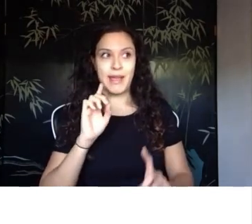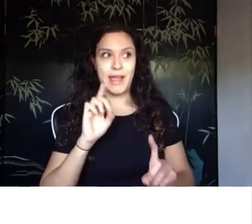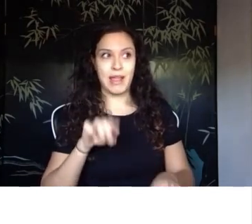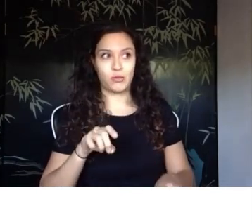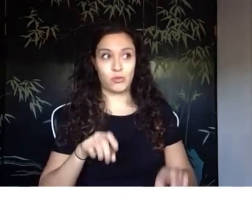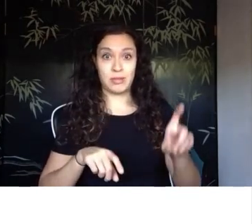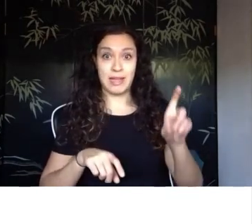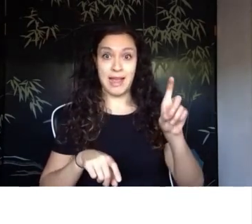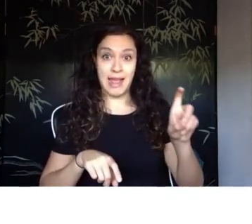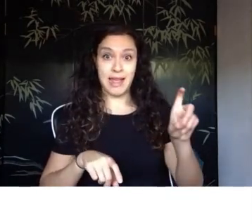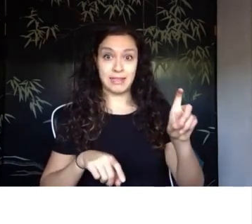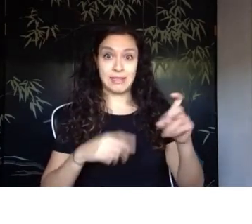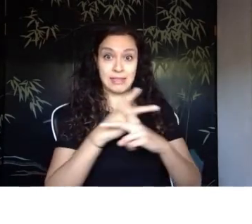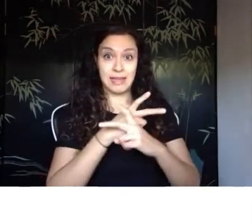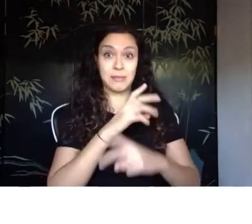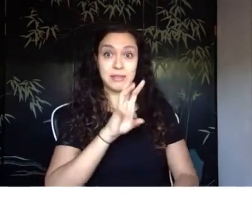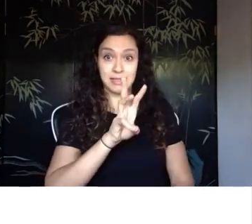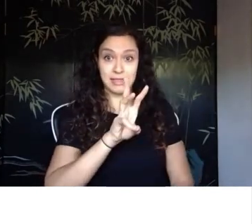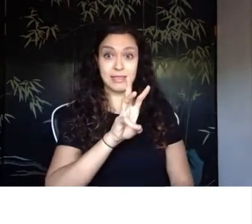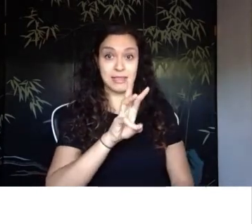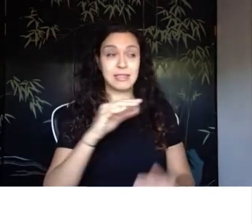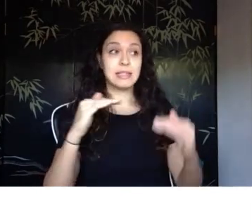All right, so you should have had